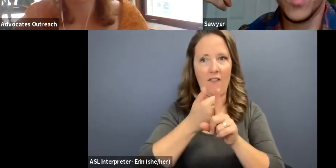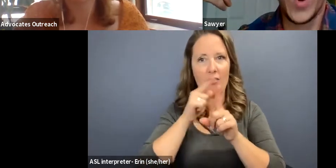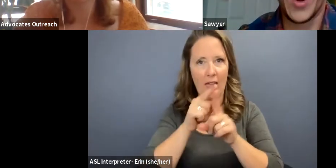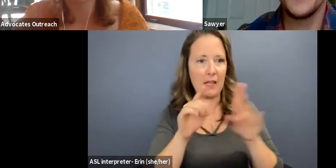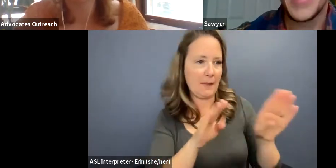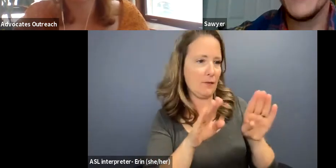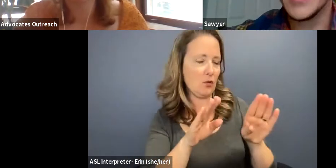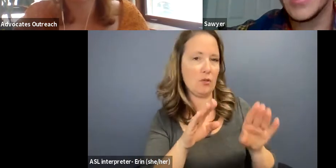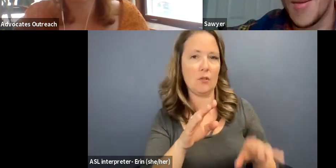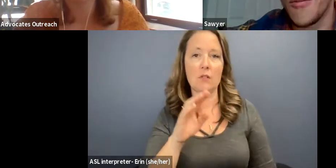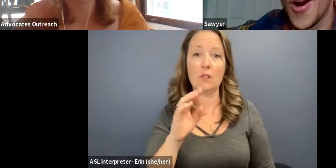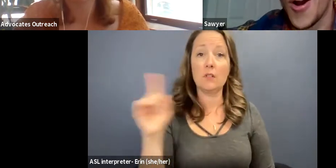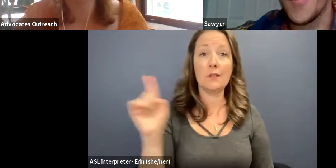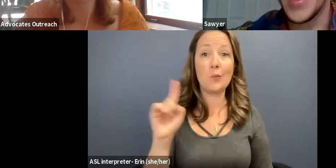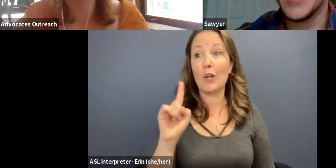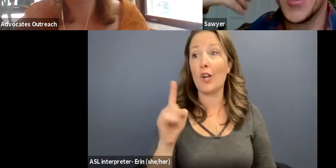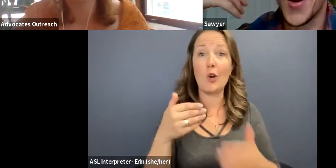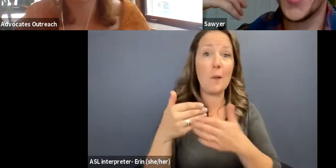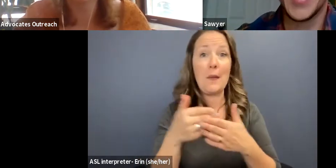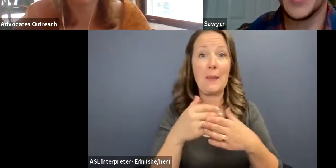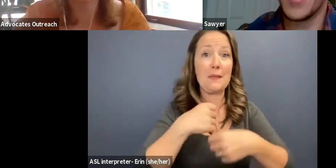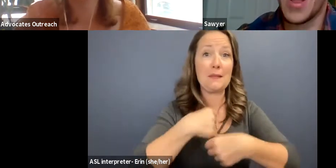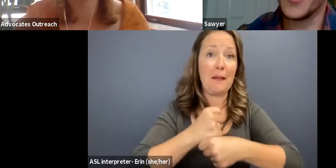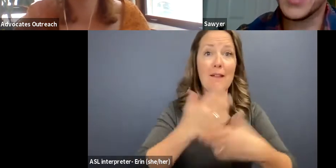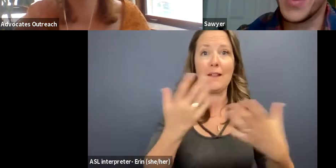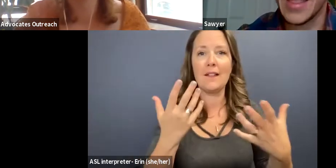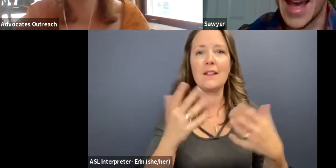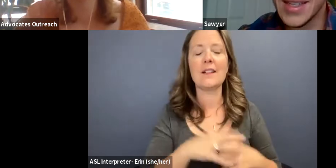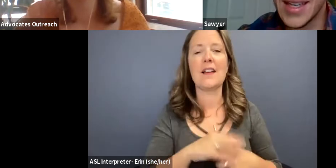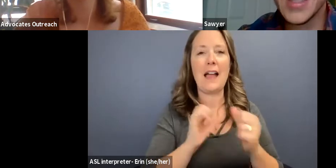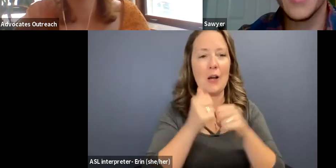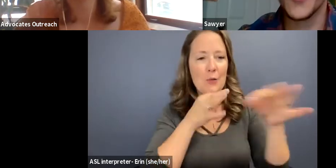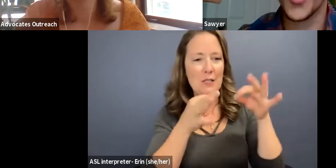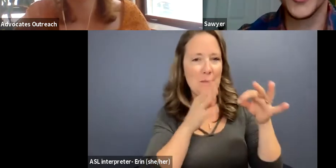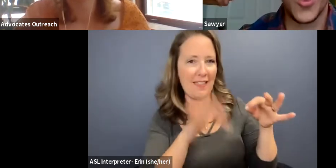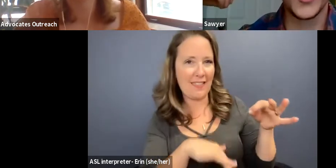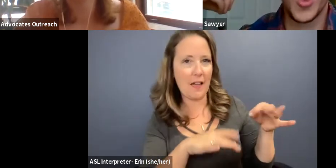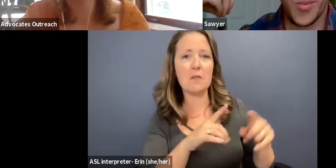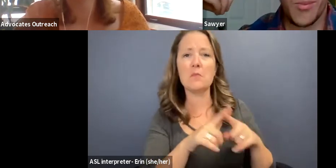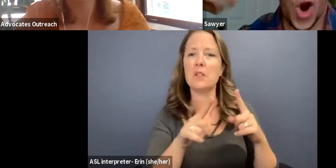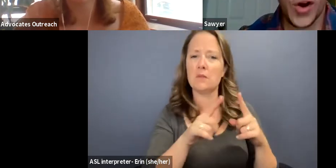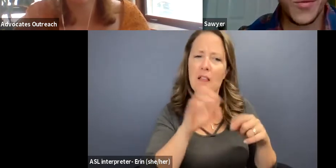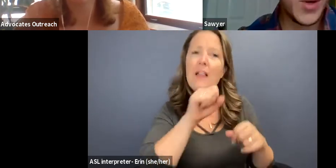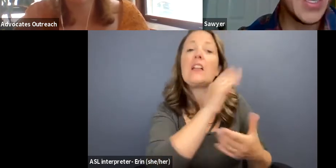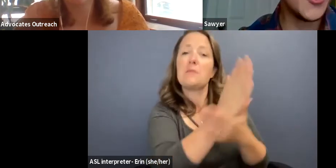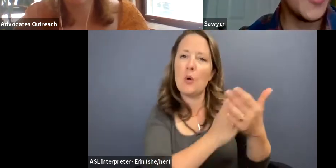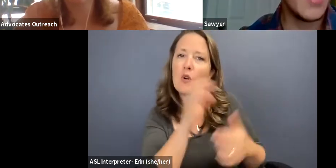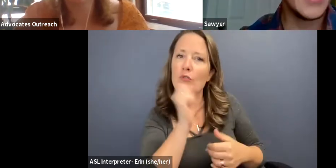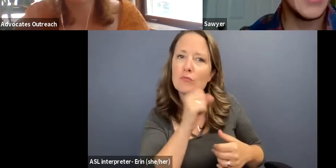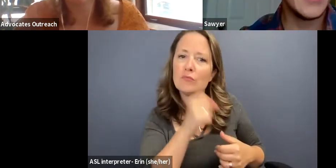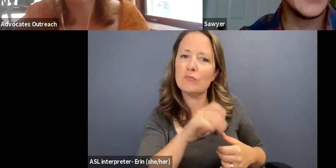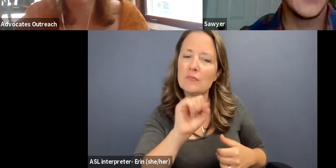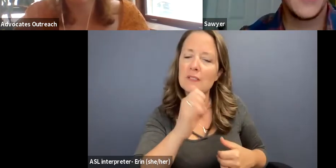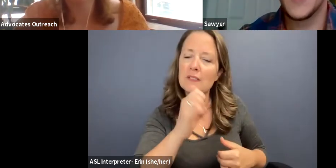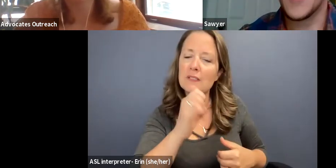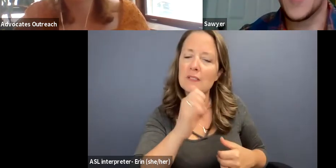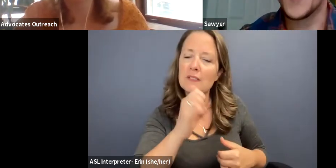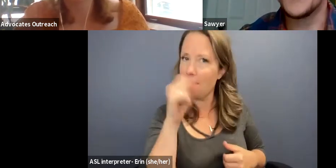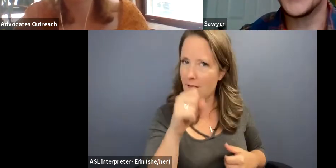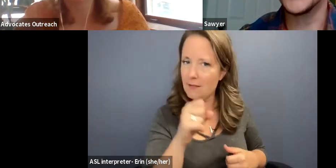is sexuality? If we're, you know, this webinar is on parents as sexuality educators. And